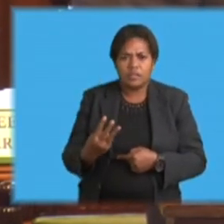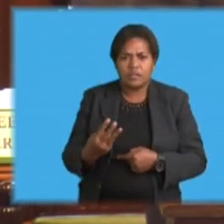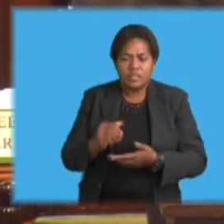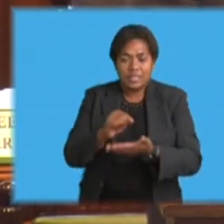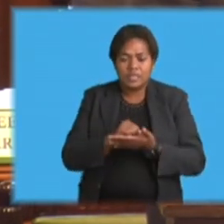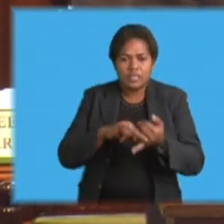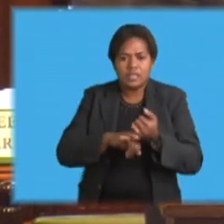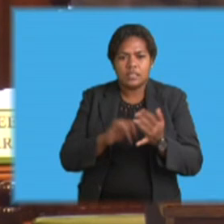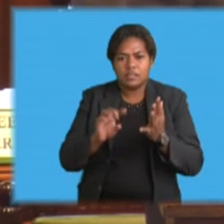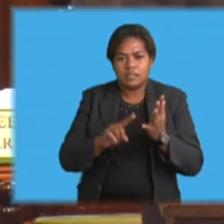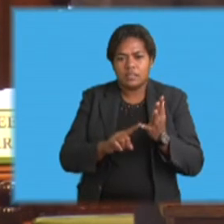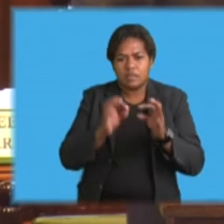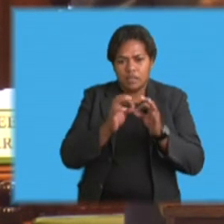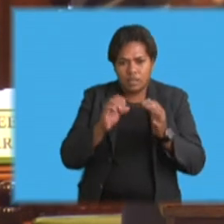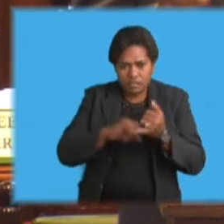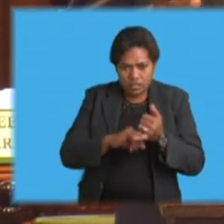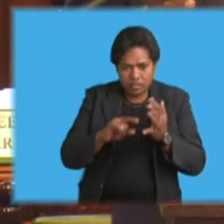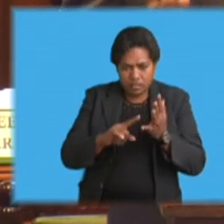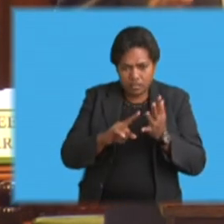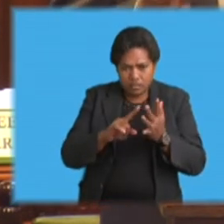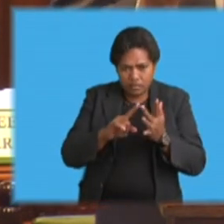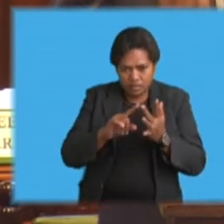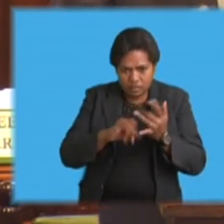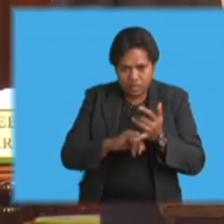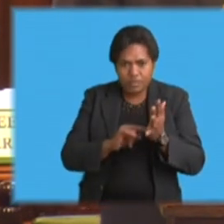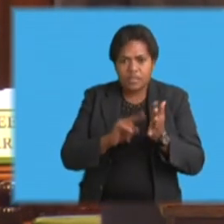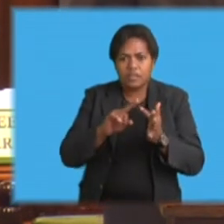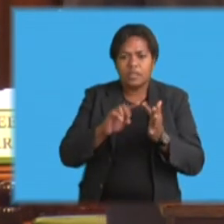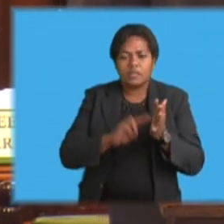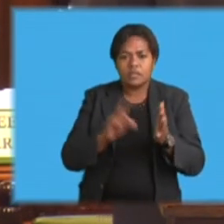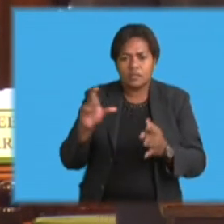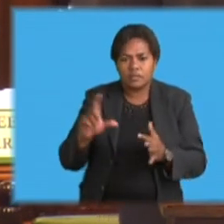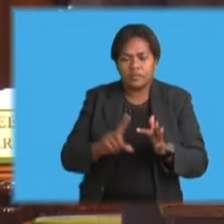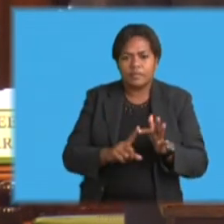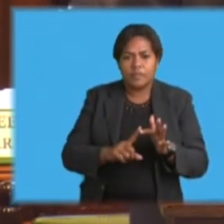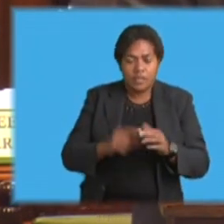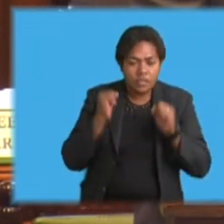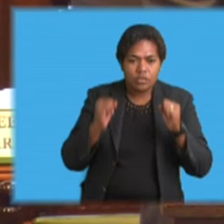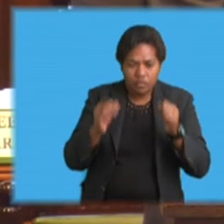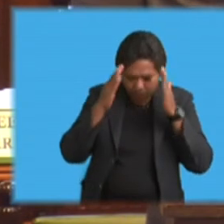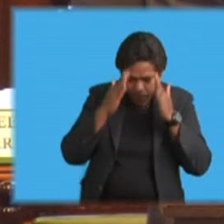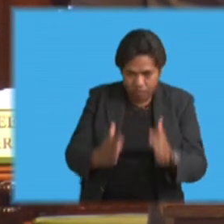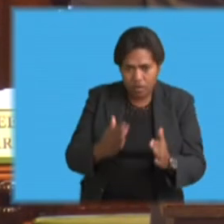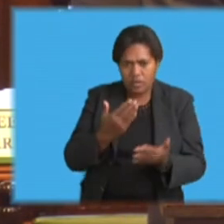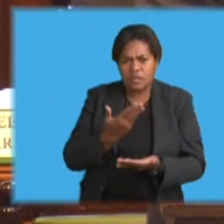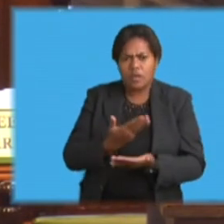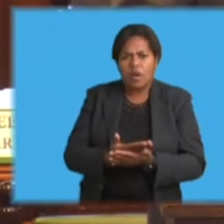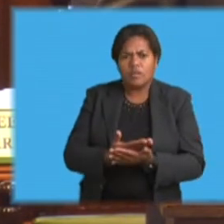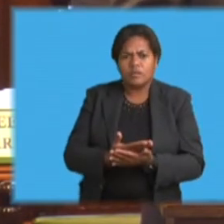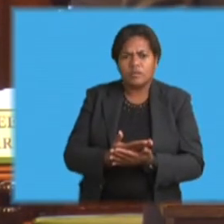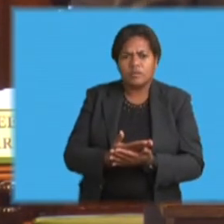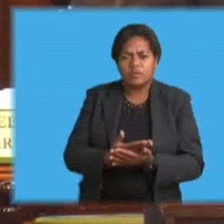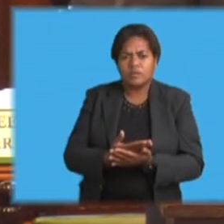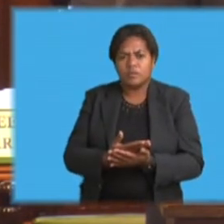the subsistence economy. So rather than just focus on those that are in the formal sector, there's a strong focus also that those on the informal sector,